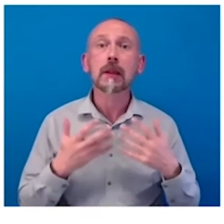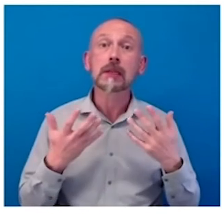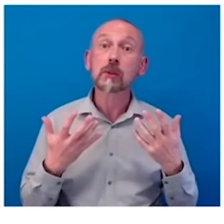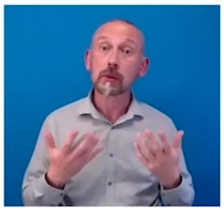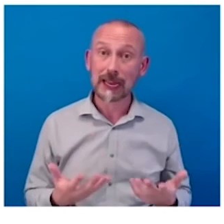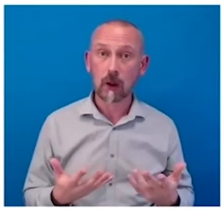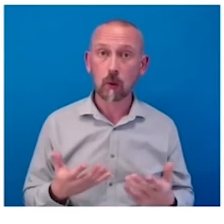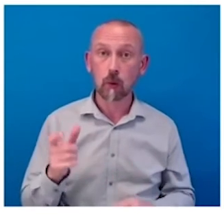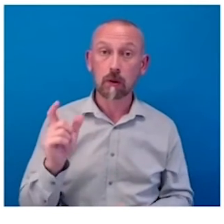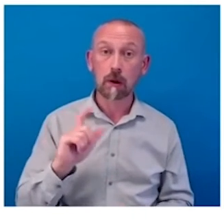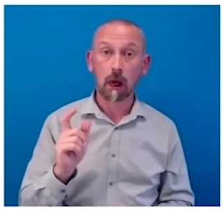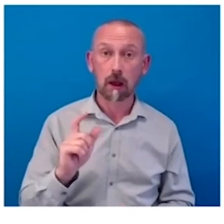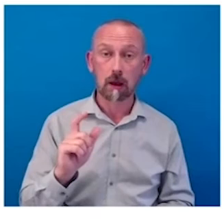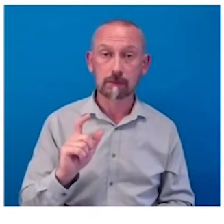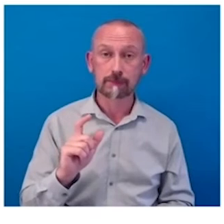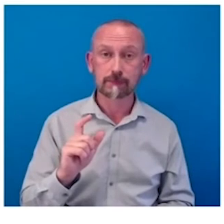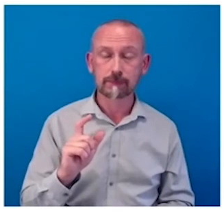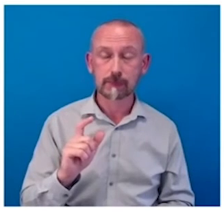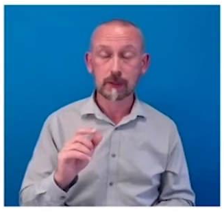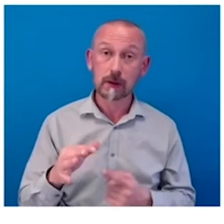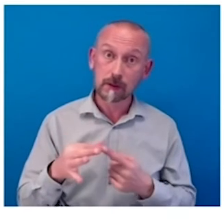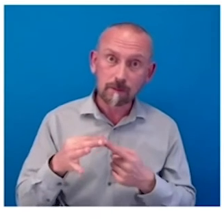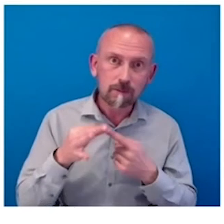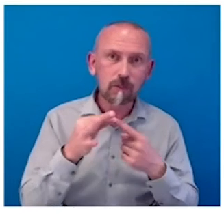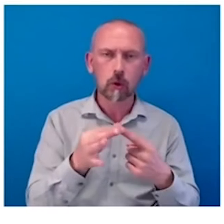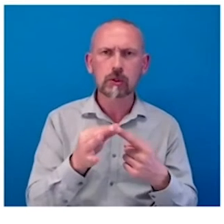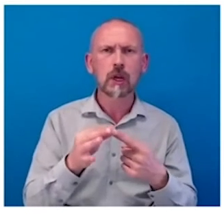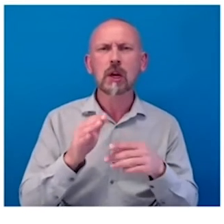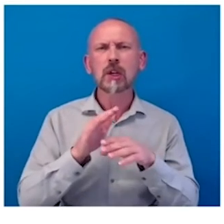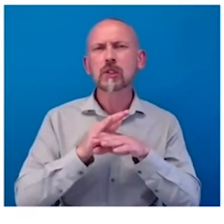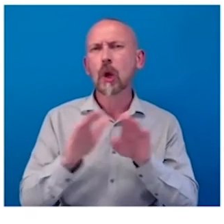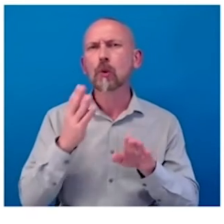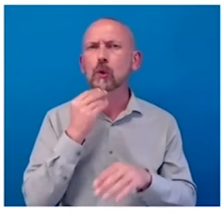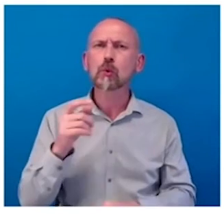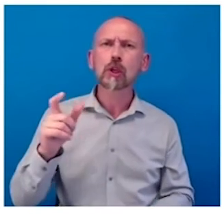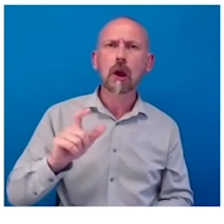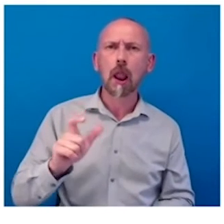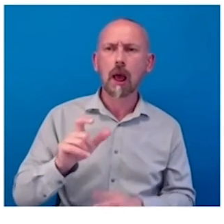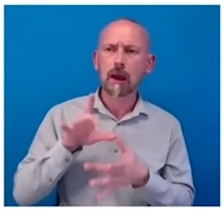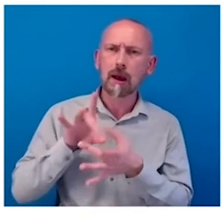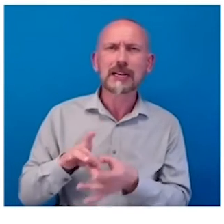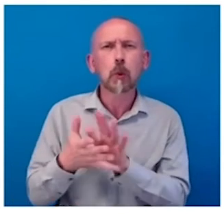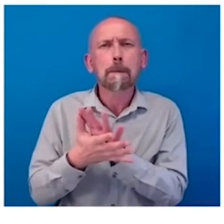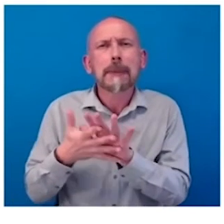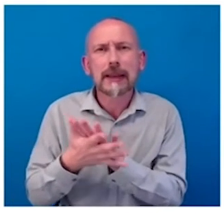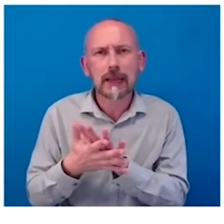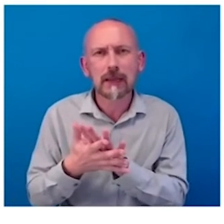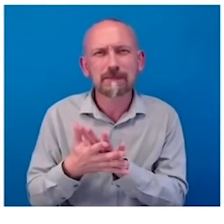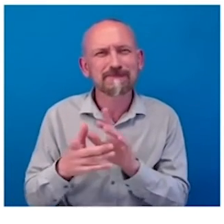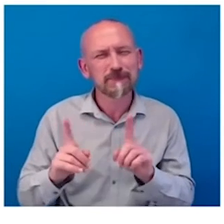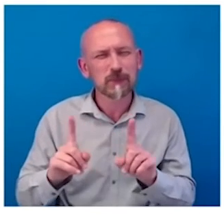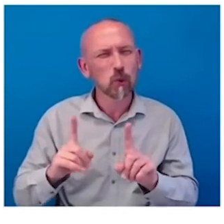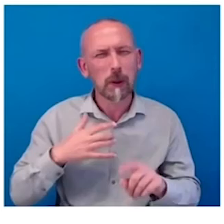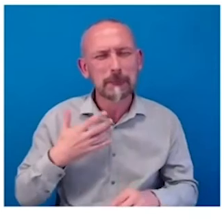First of all, don't use colour to convey meaning. What do I mean by that? Well, colour can be used to add emphasis and to engage on websites and in